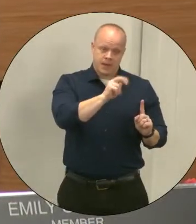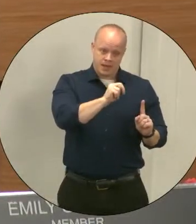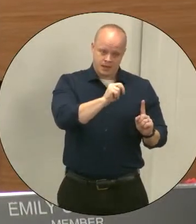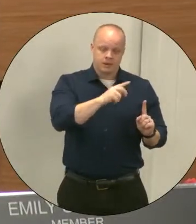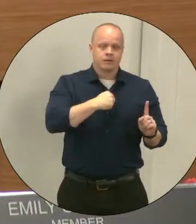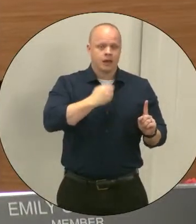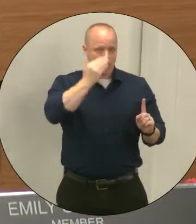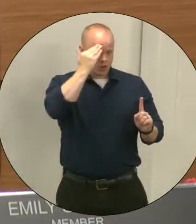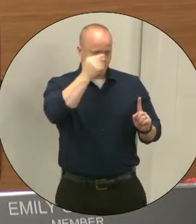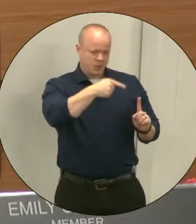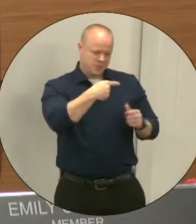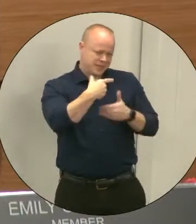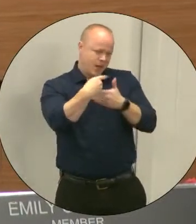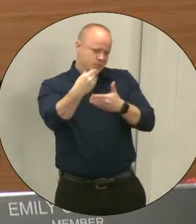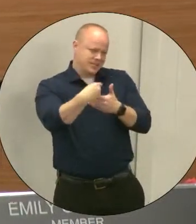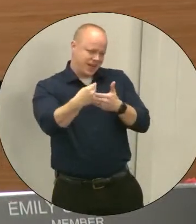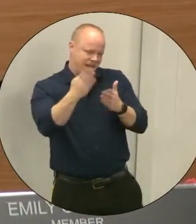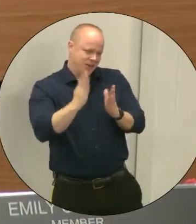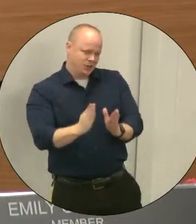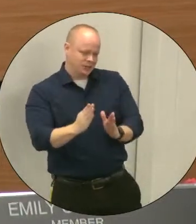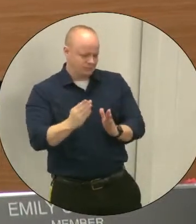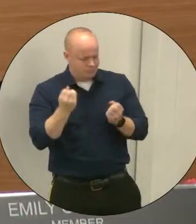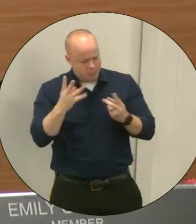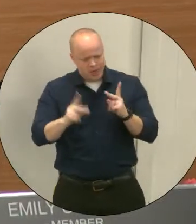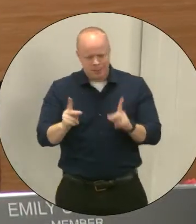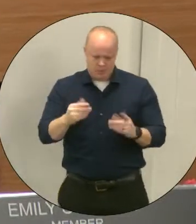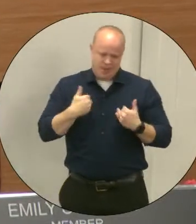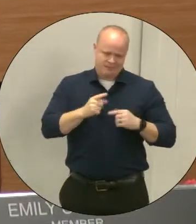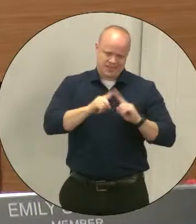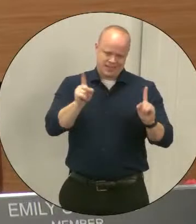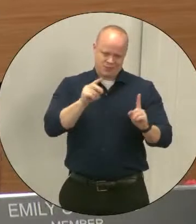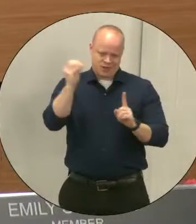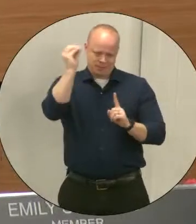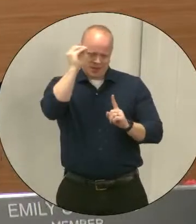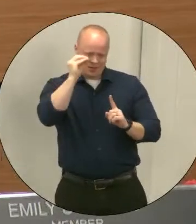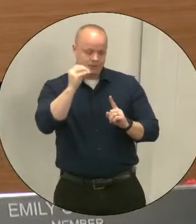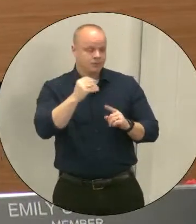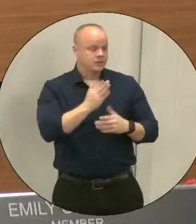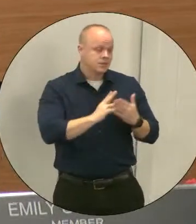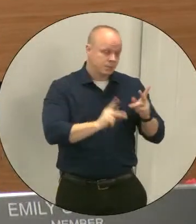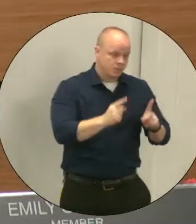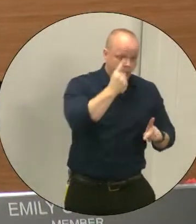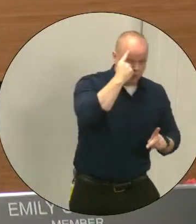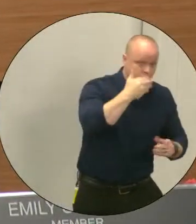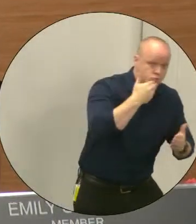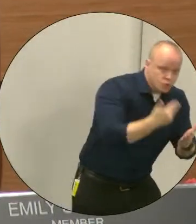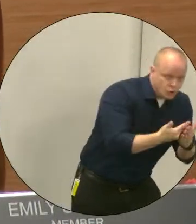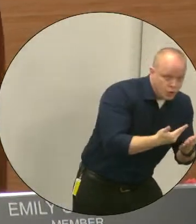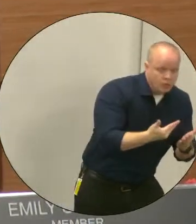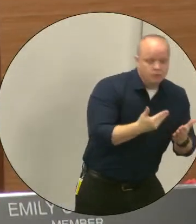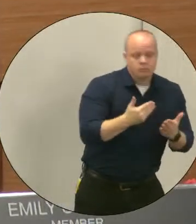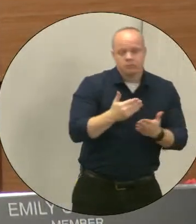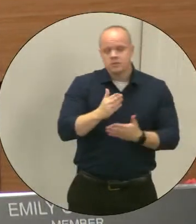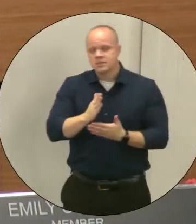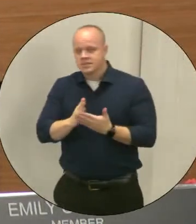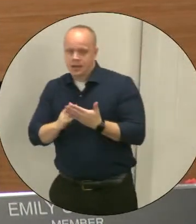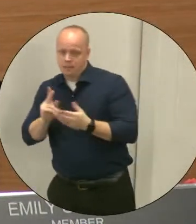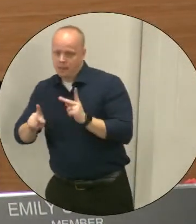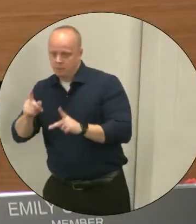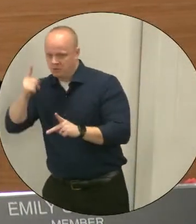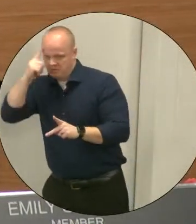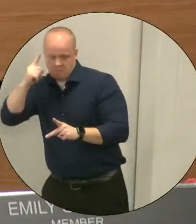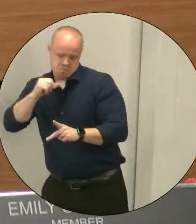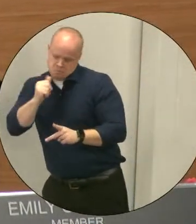know he was an outsider, and so a lot of people had different opinions on that. Some people thought it was good. Some people didn't think it was so